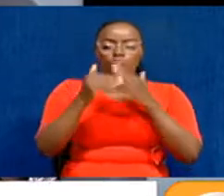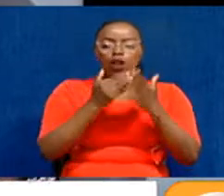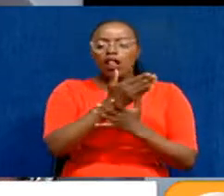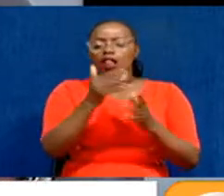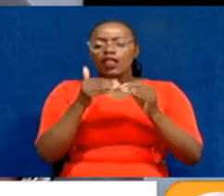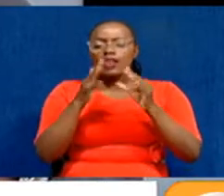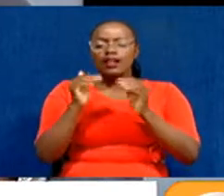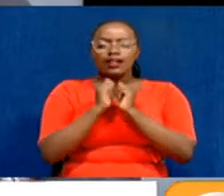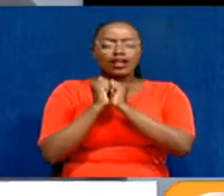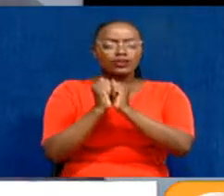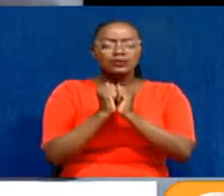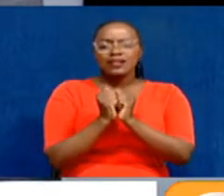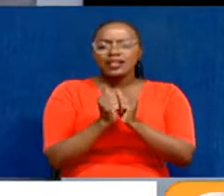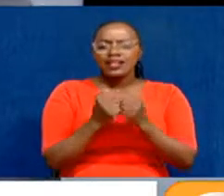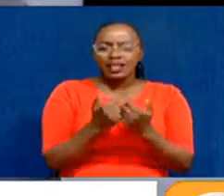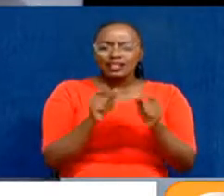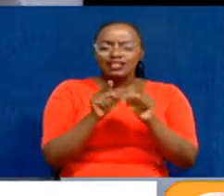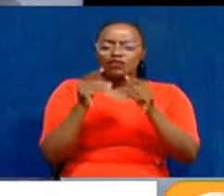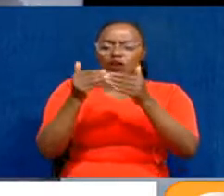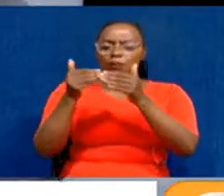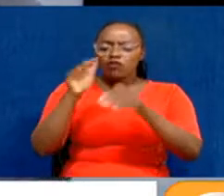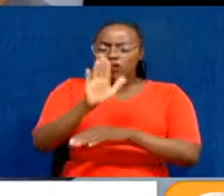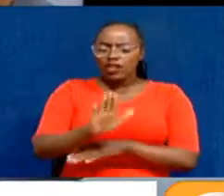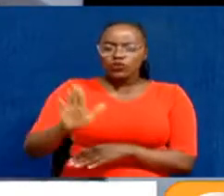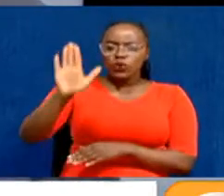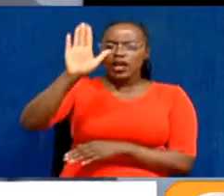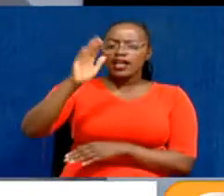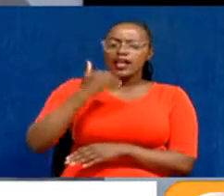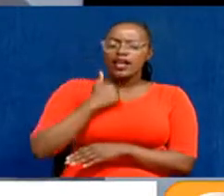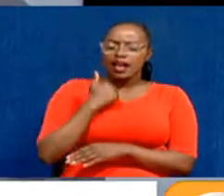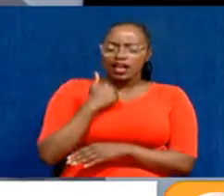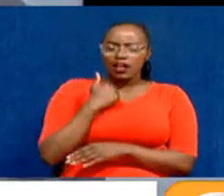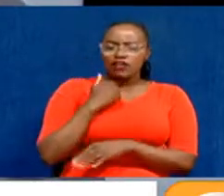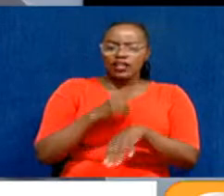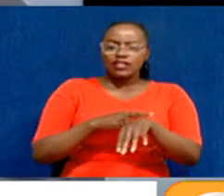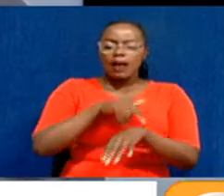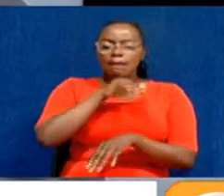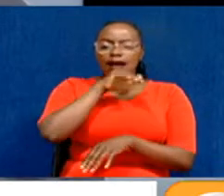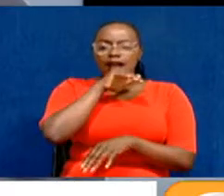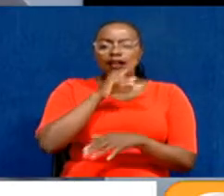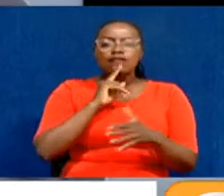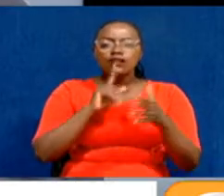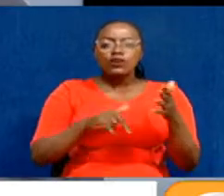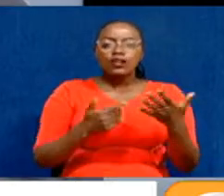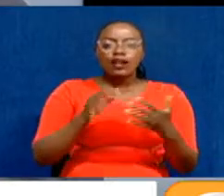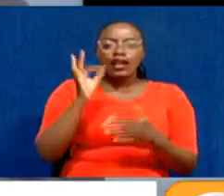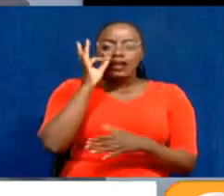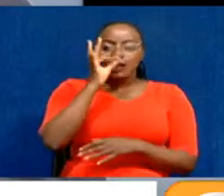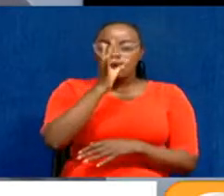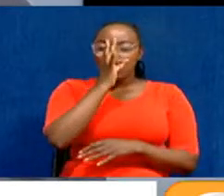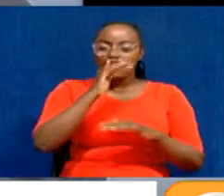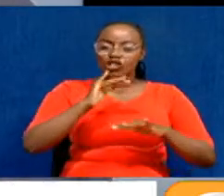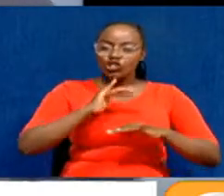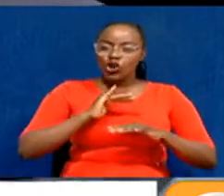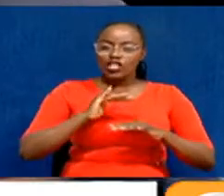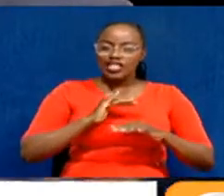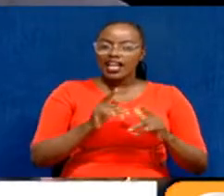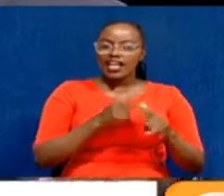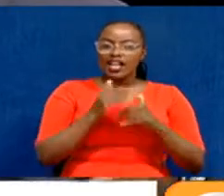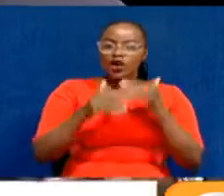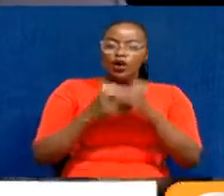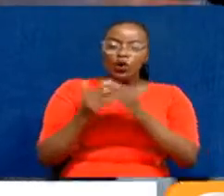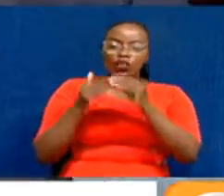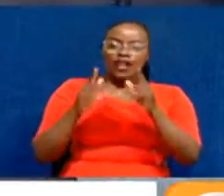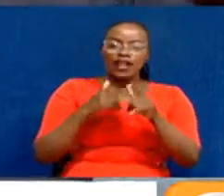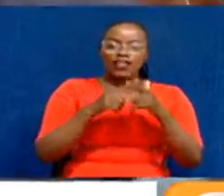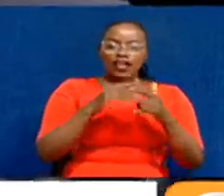leaders together, in fact, even before the swearing in, there was when Raila said, Kibaki Tosha. And then we had all these